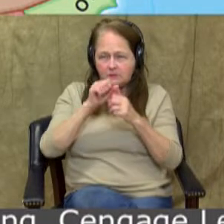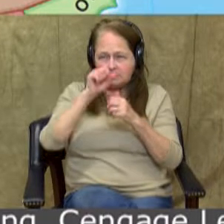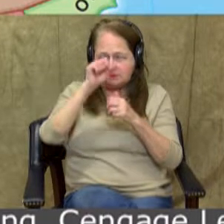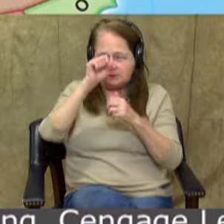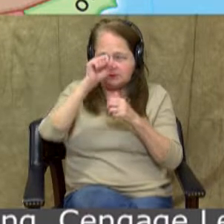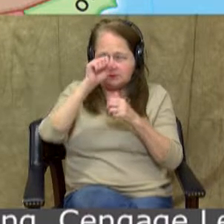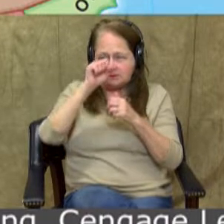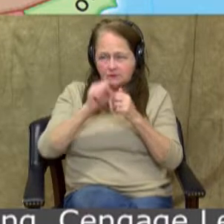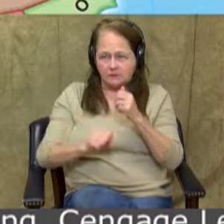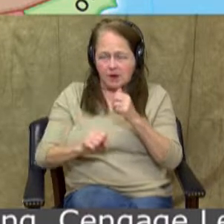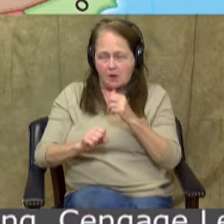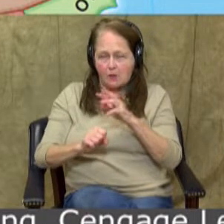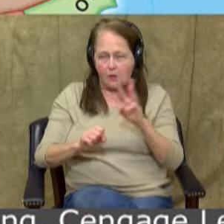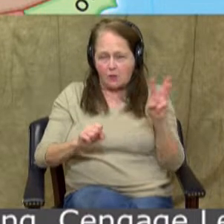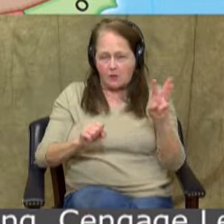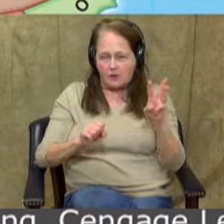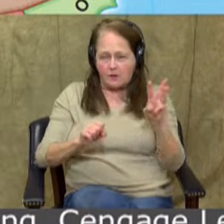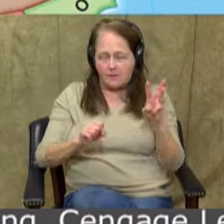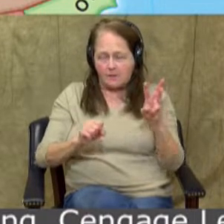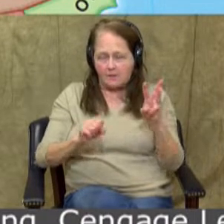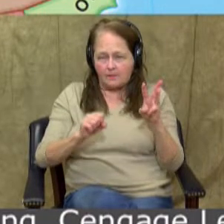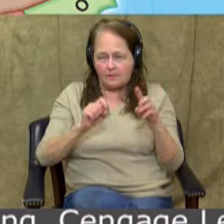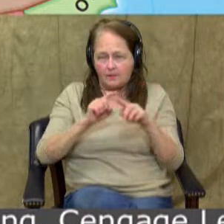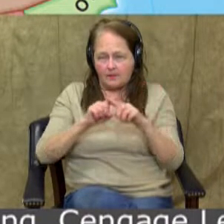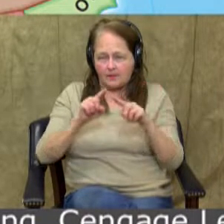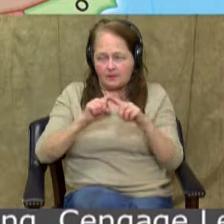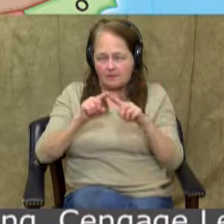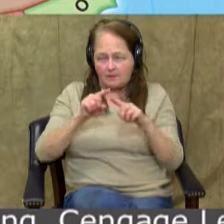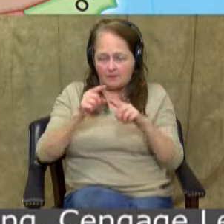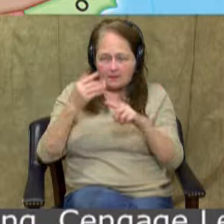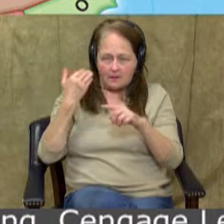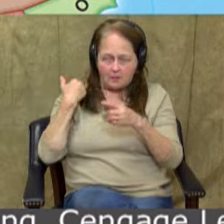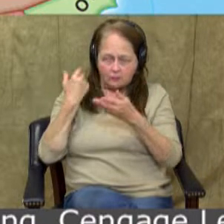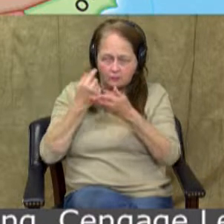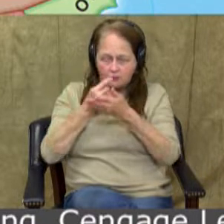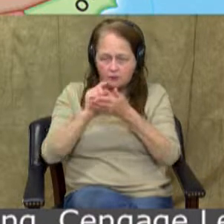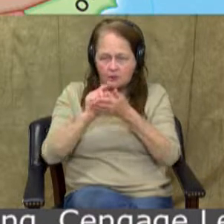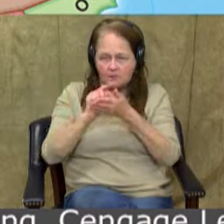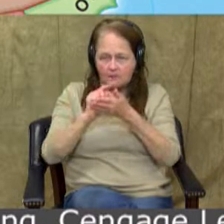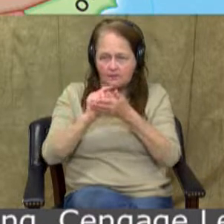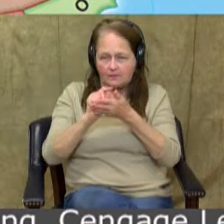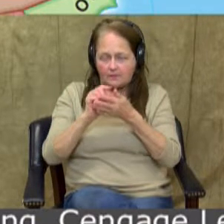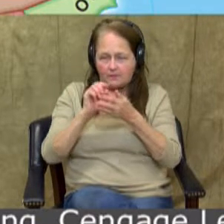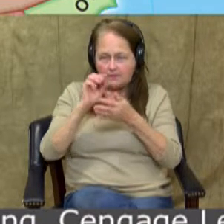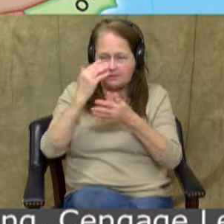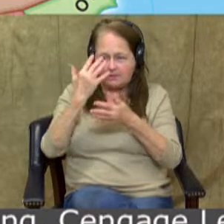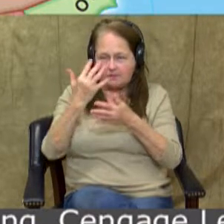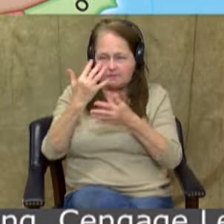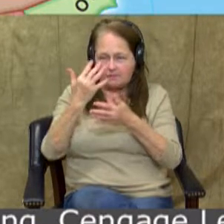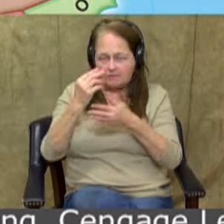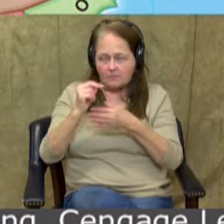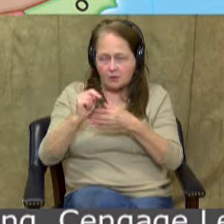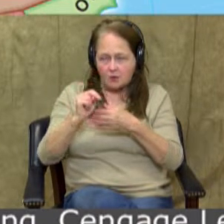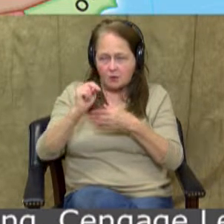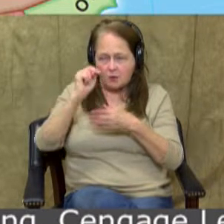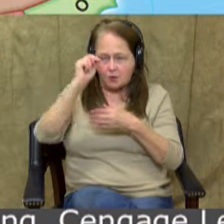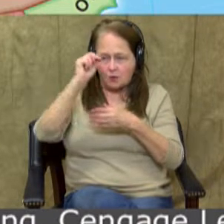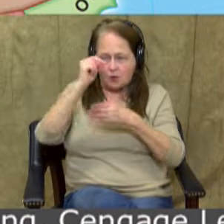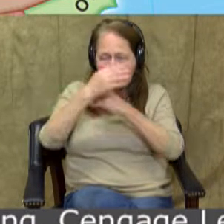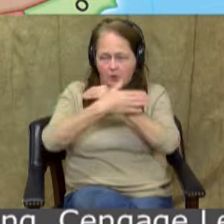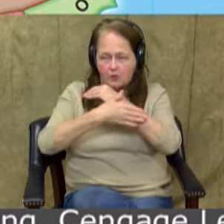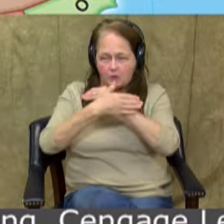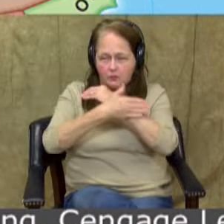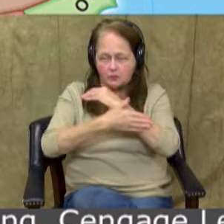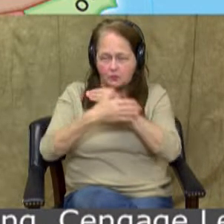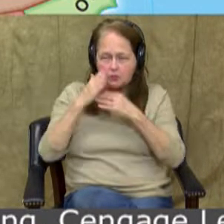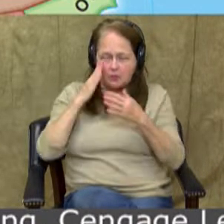Remember last week we looked at Sub-Saharan Africa, and so this week we're taking those 5 northern countries and we're